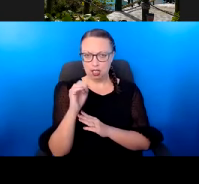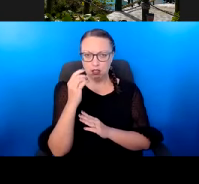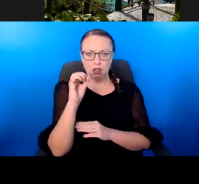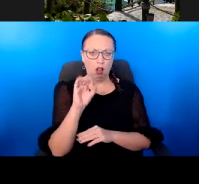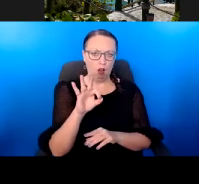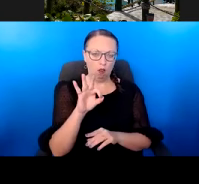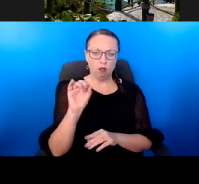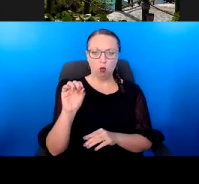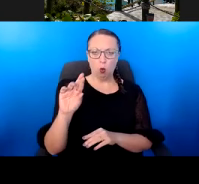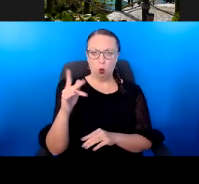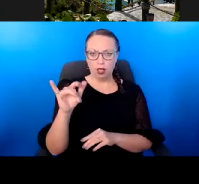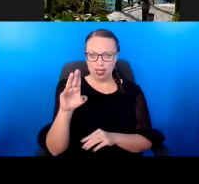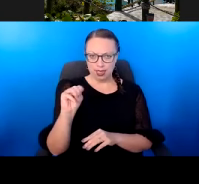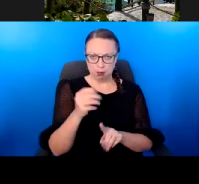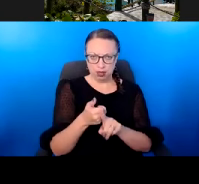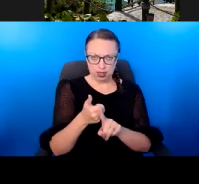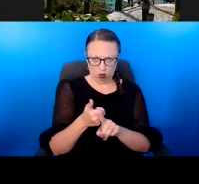on board.